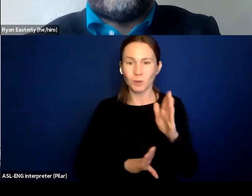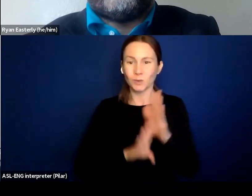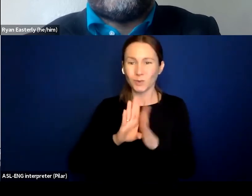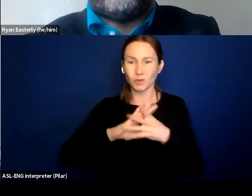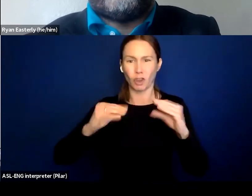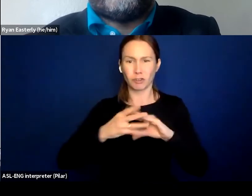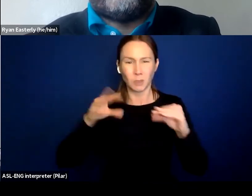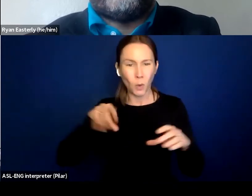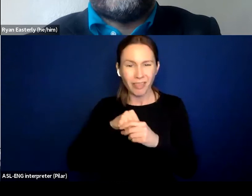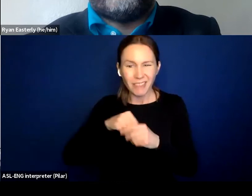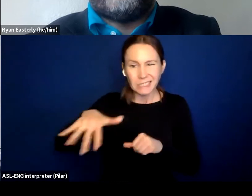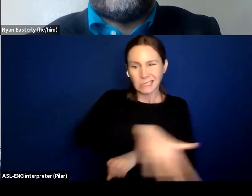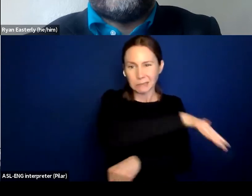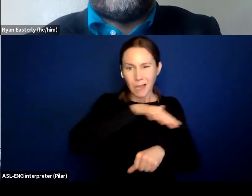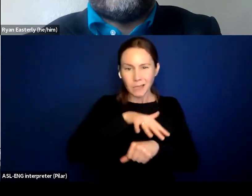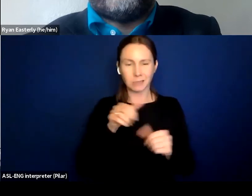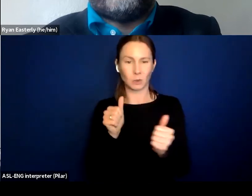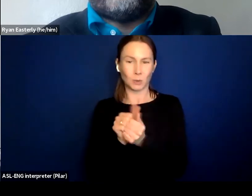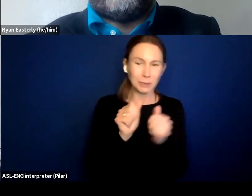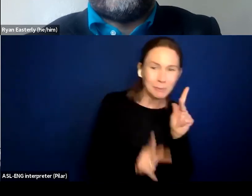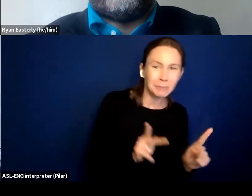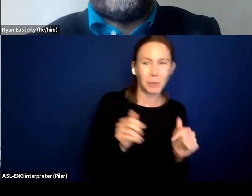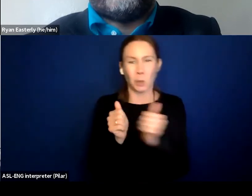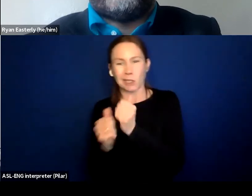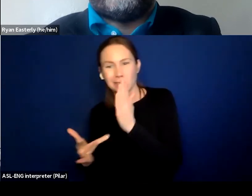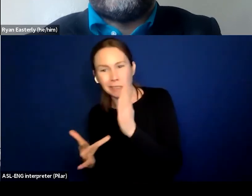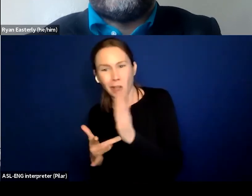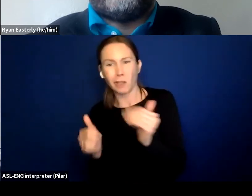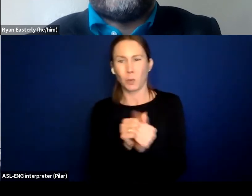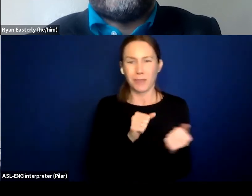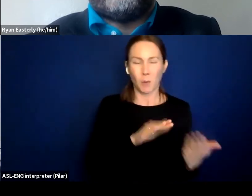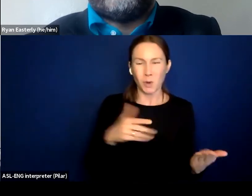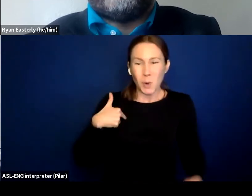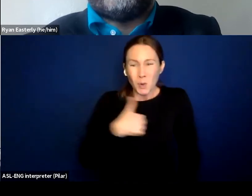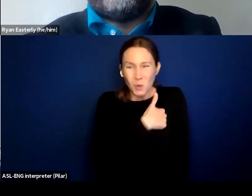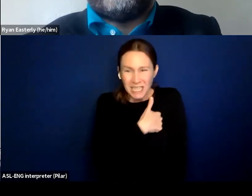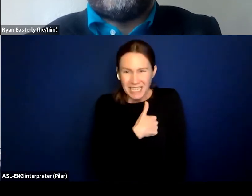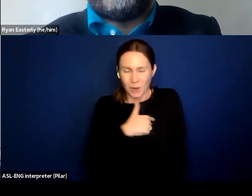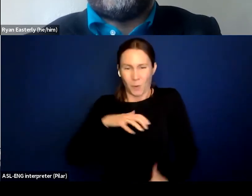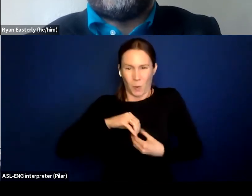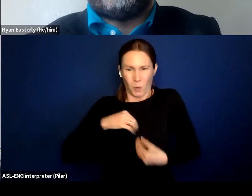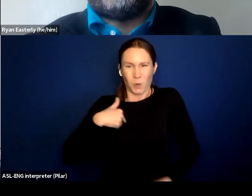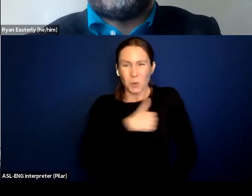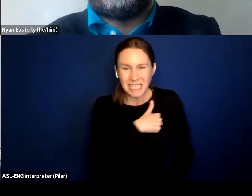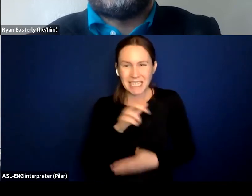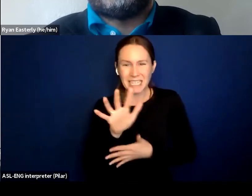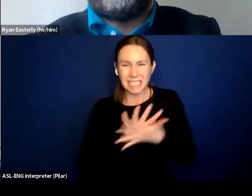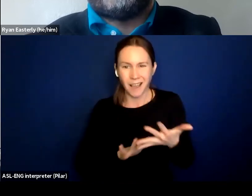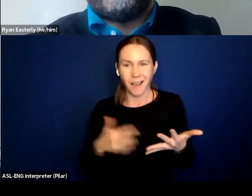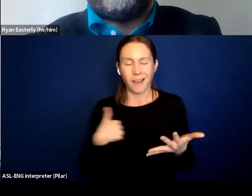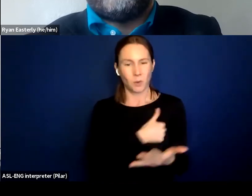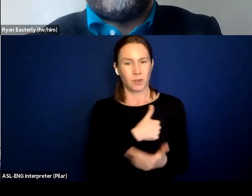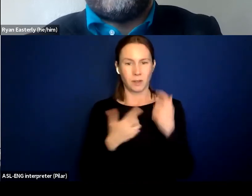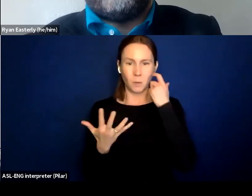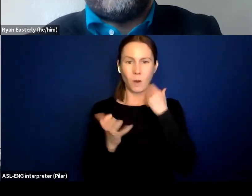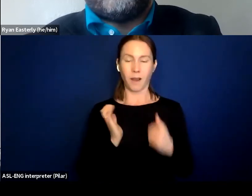and with the people and with the technology and methodologies that we have designed. We want to draw upon